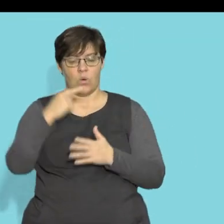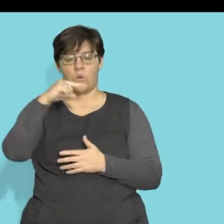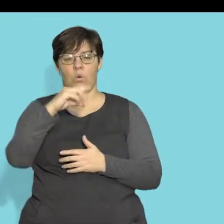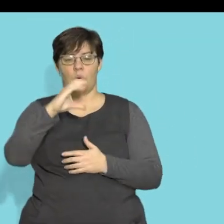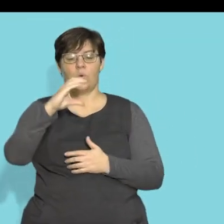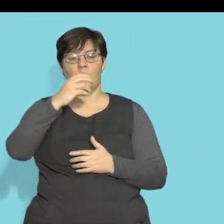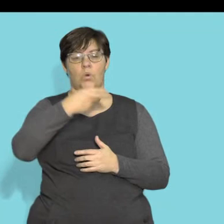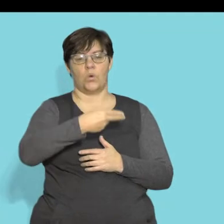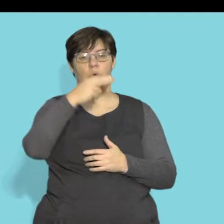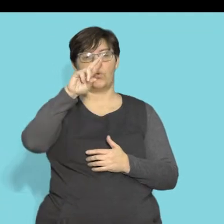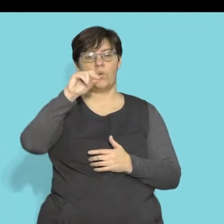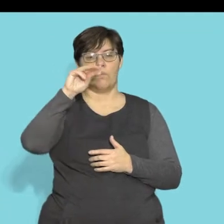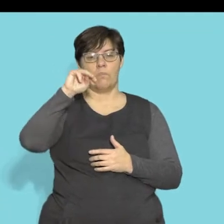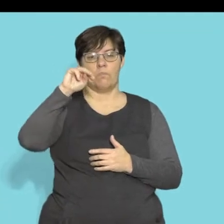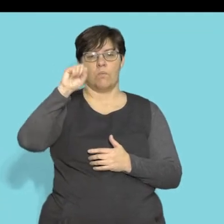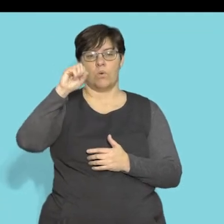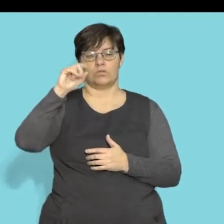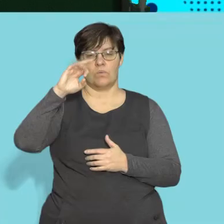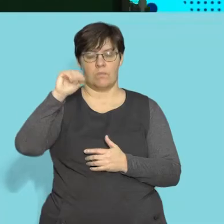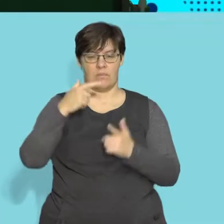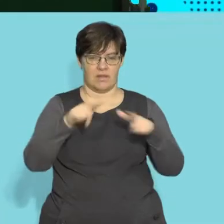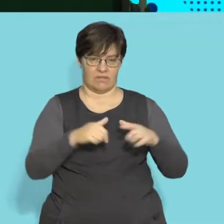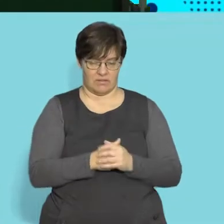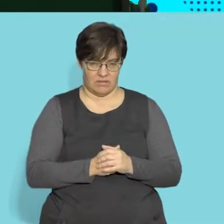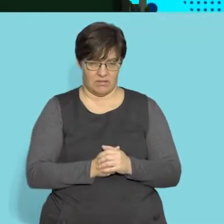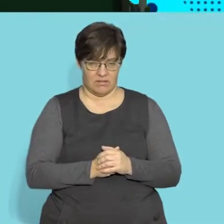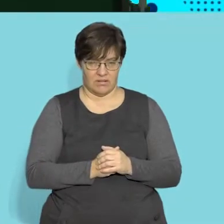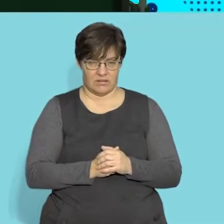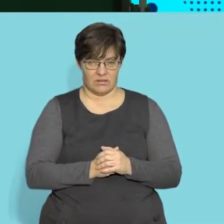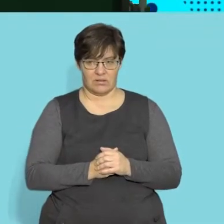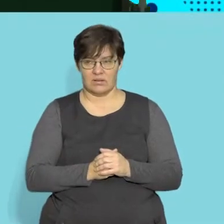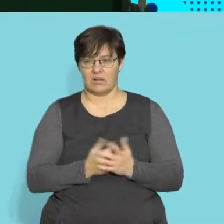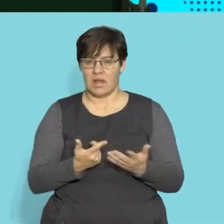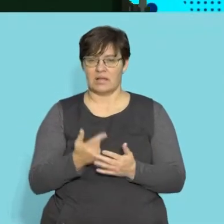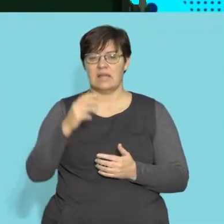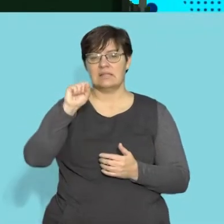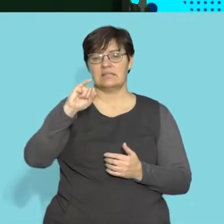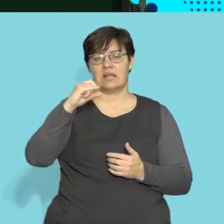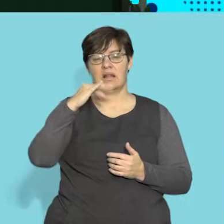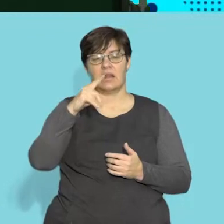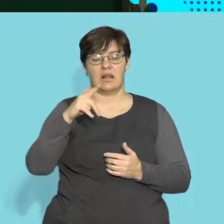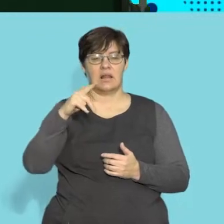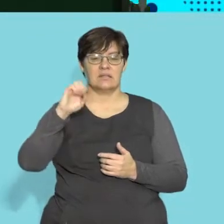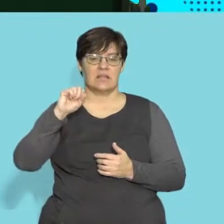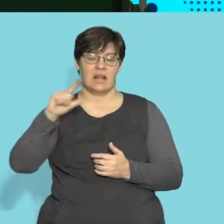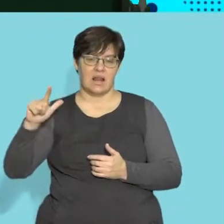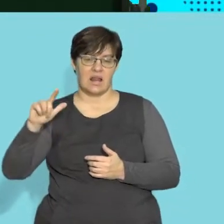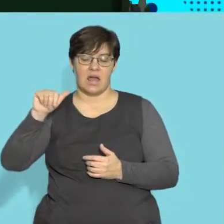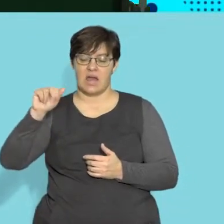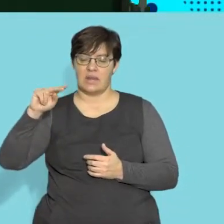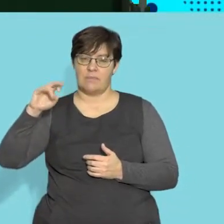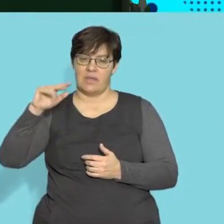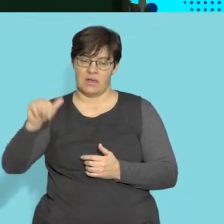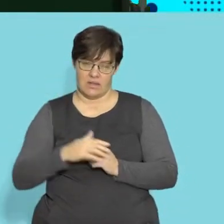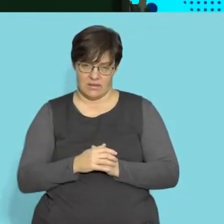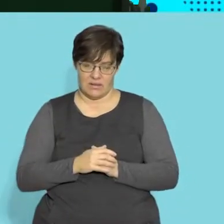level. Know some examples of gene mutations like sickle cell anemia. Know the way in which